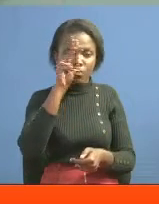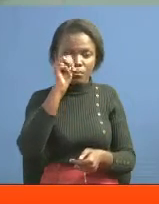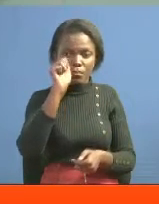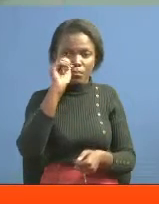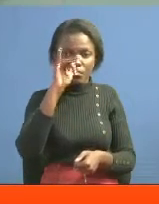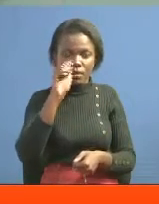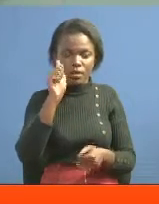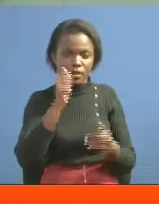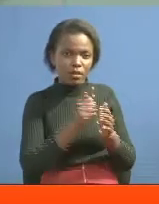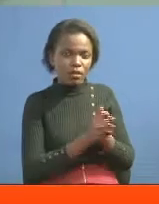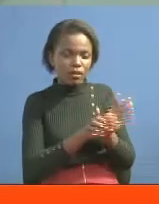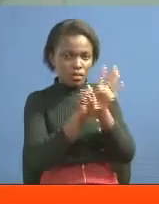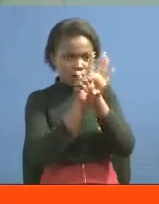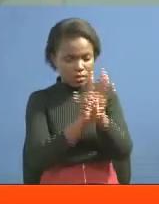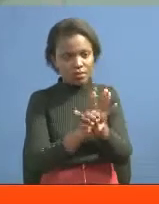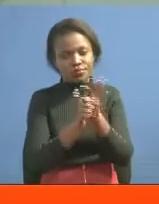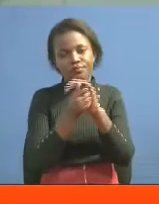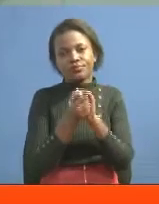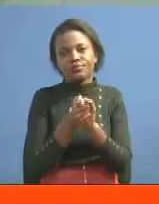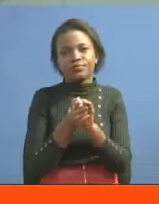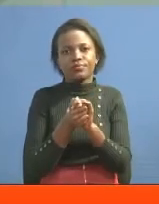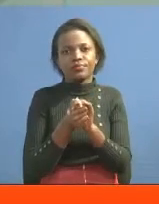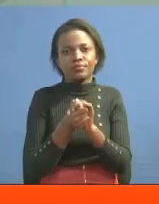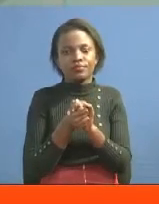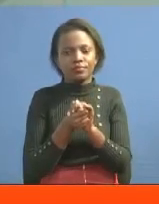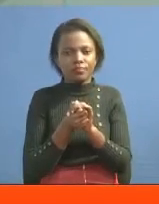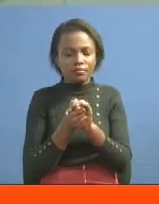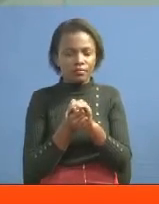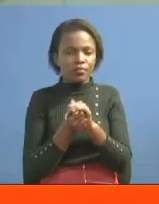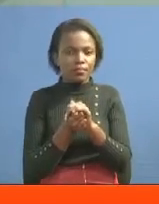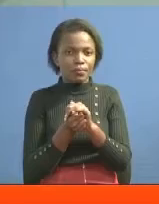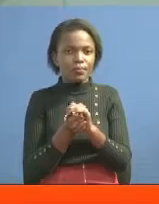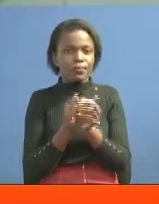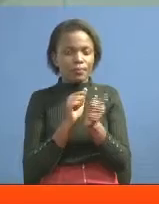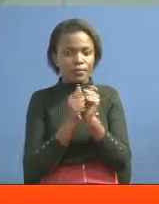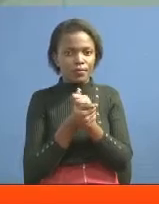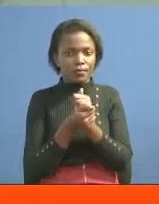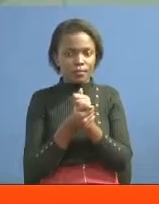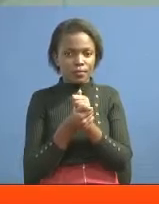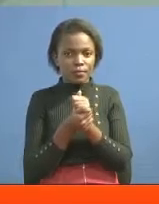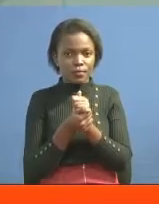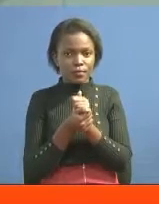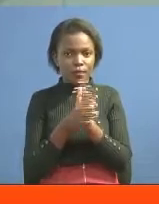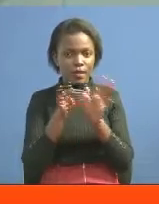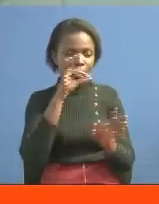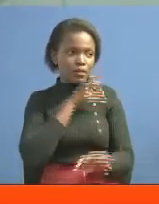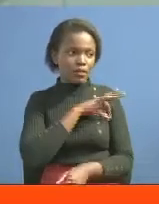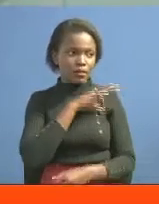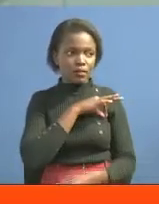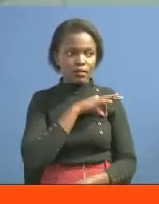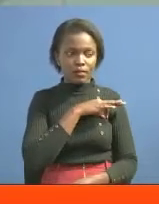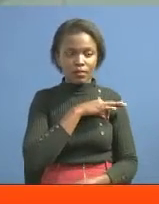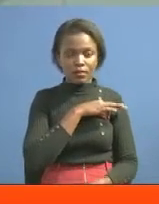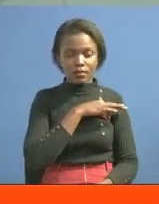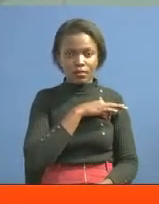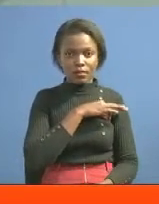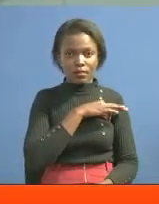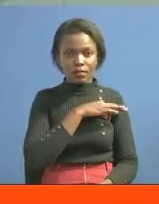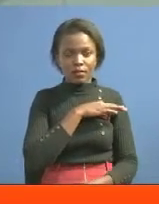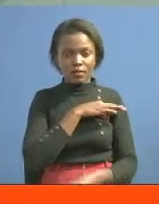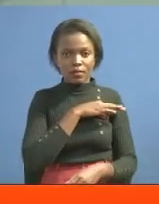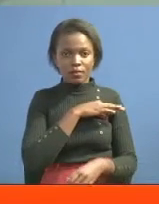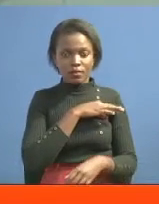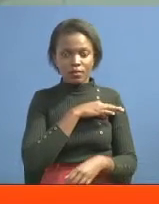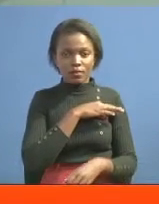Jumia Eat, Uber Foods, and all these kind of things, they have really taken off, because again, they've taken advantage of this e-platform. When you look